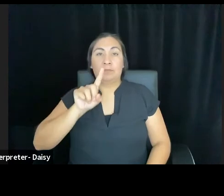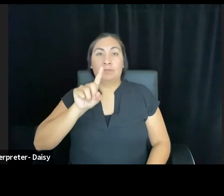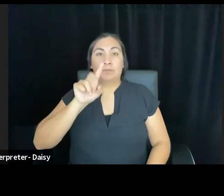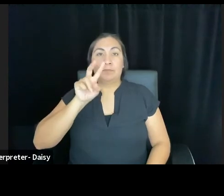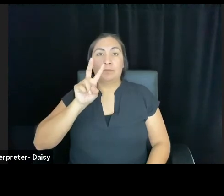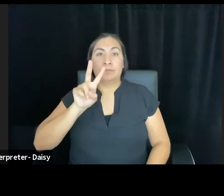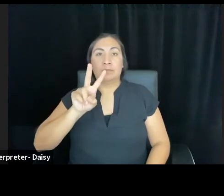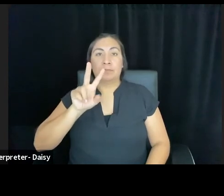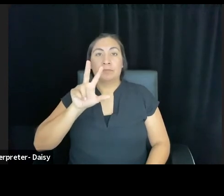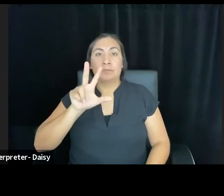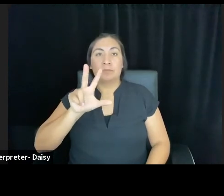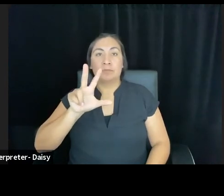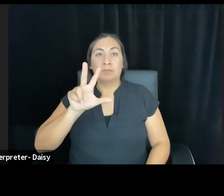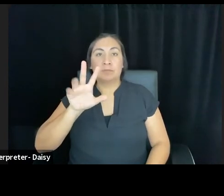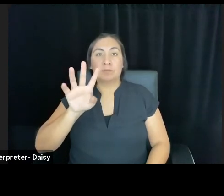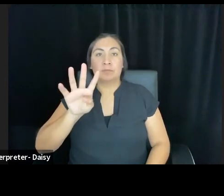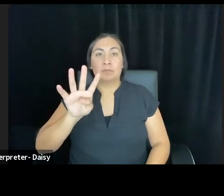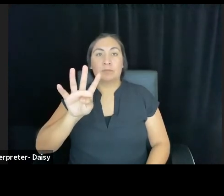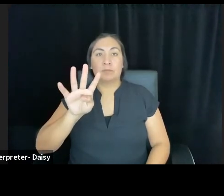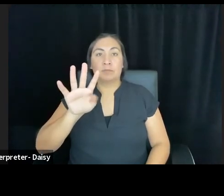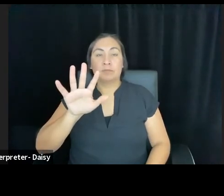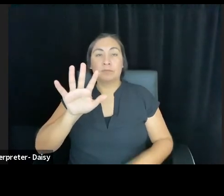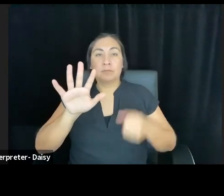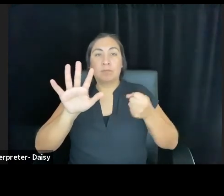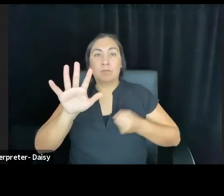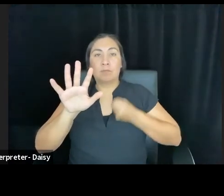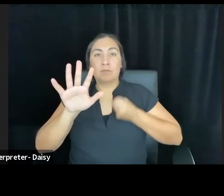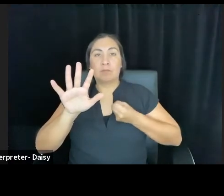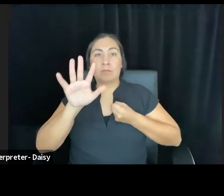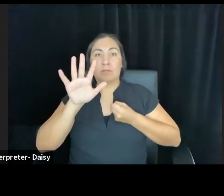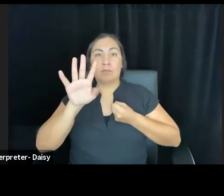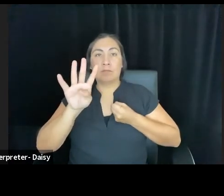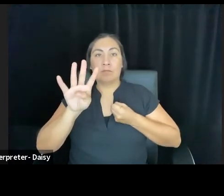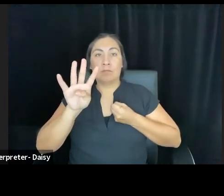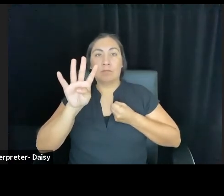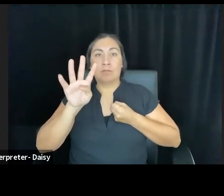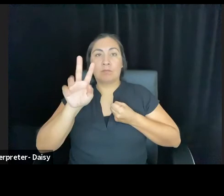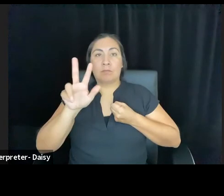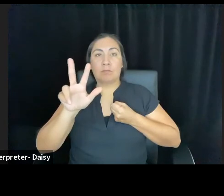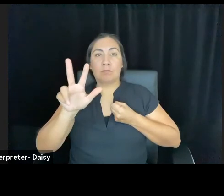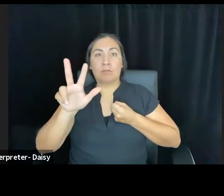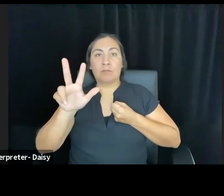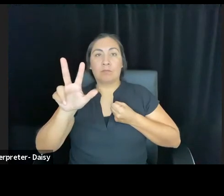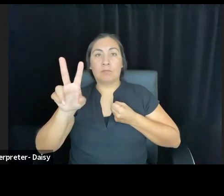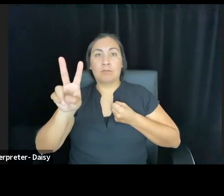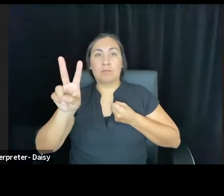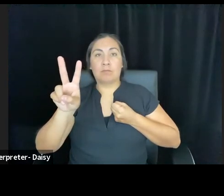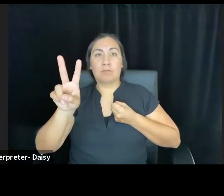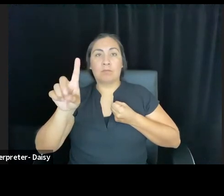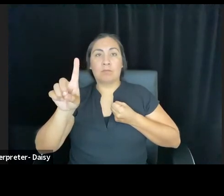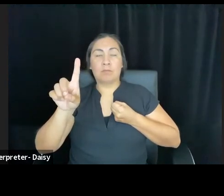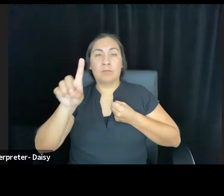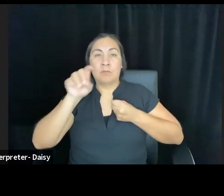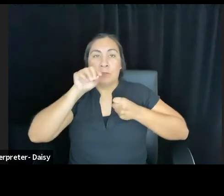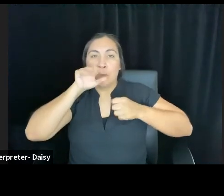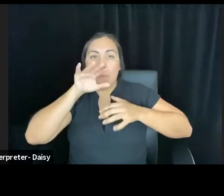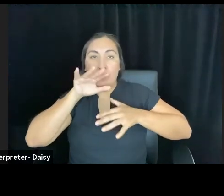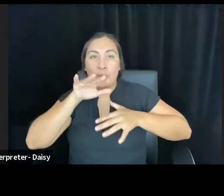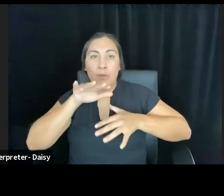four, five, hold, five, four, three, two, one, exhale,